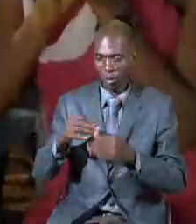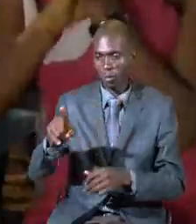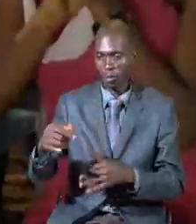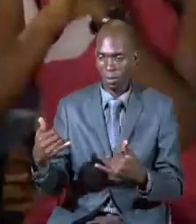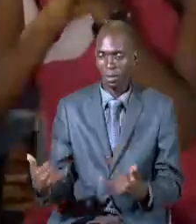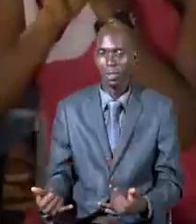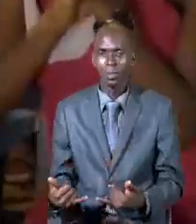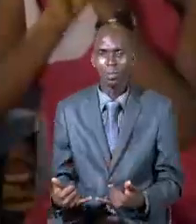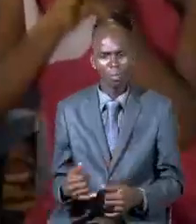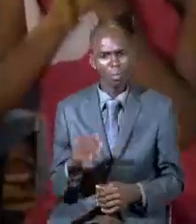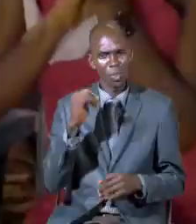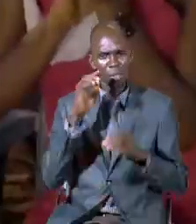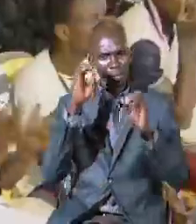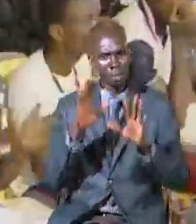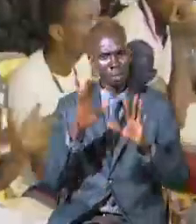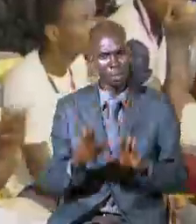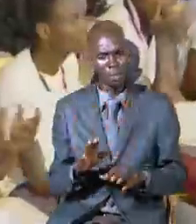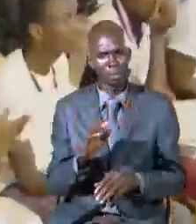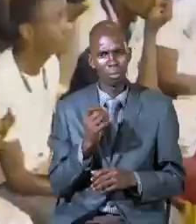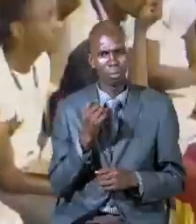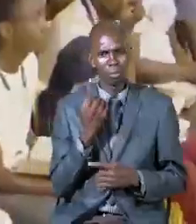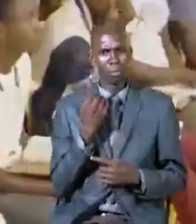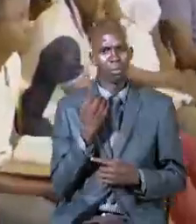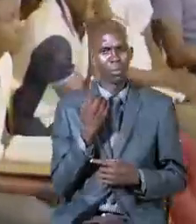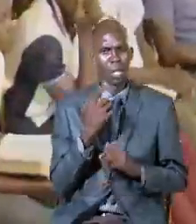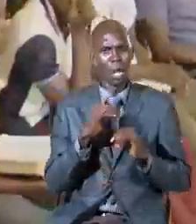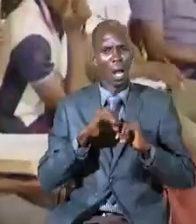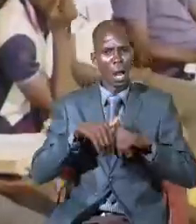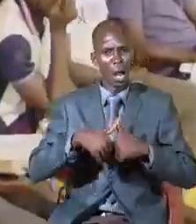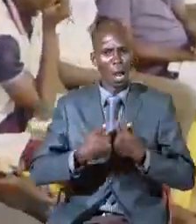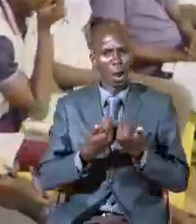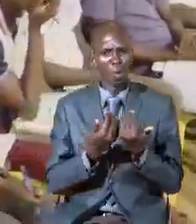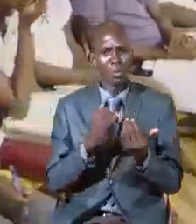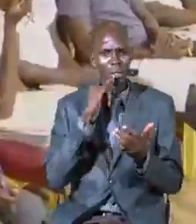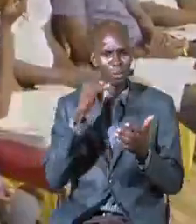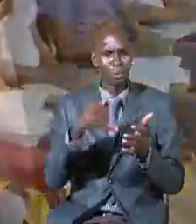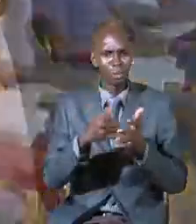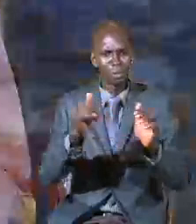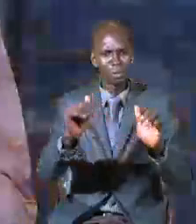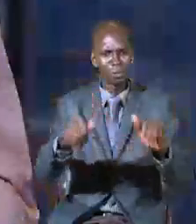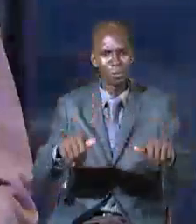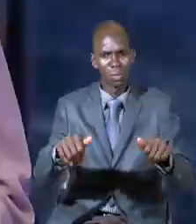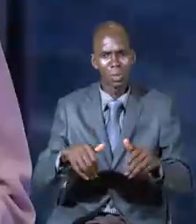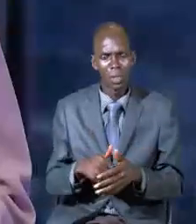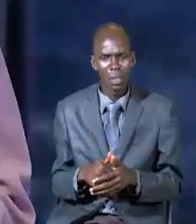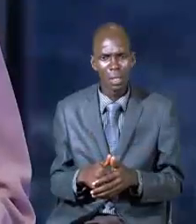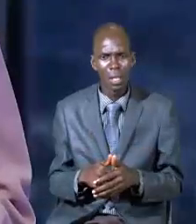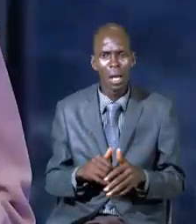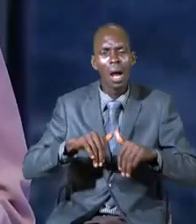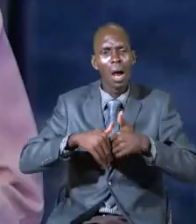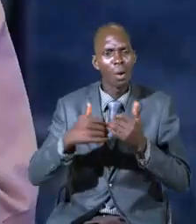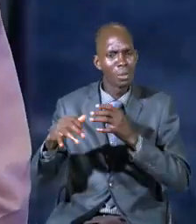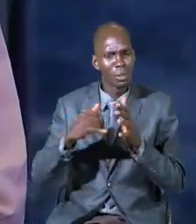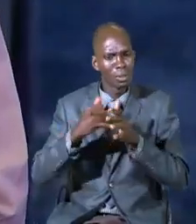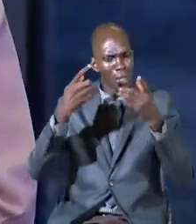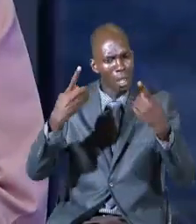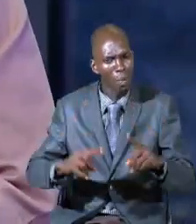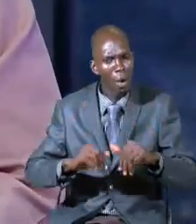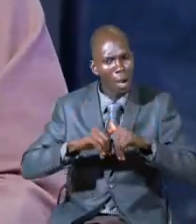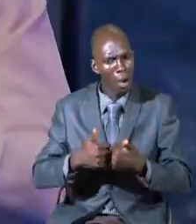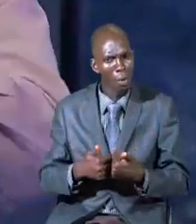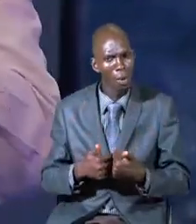He said, how did that happen? How could that happen? I